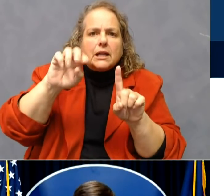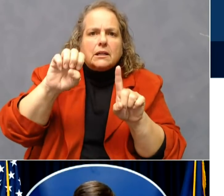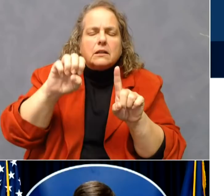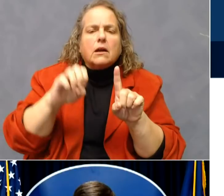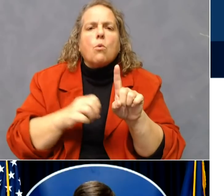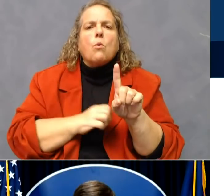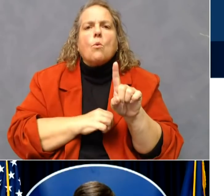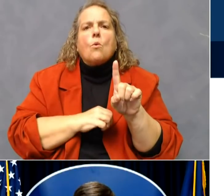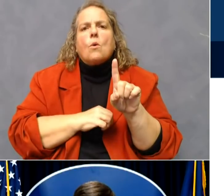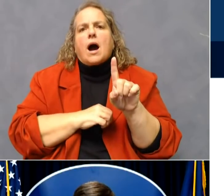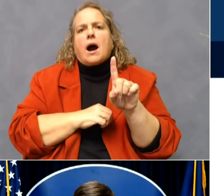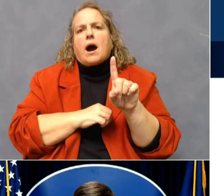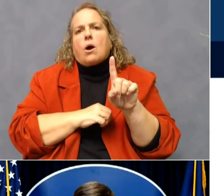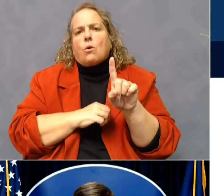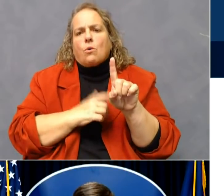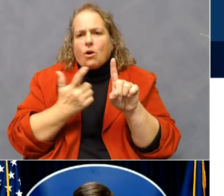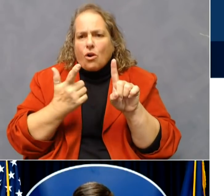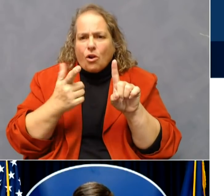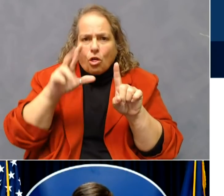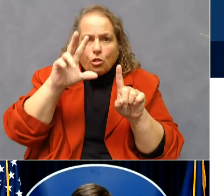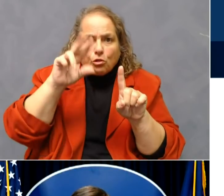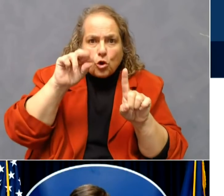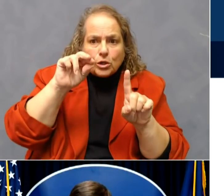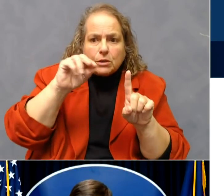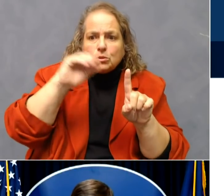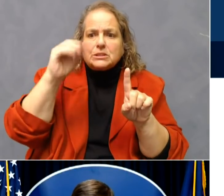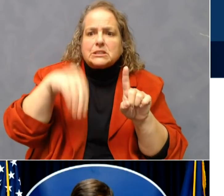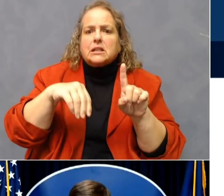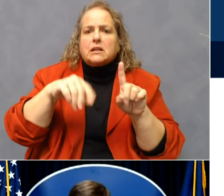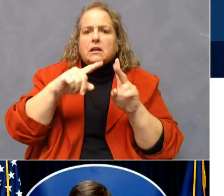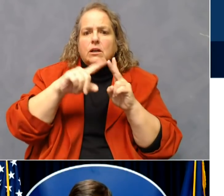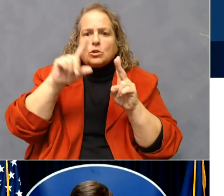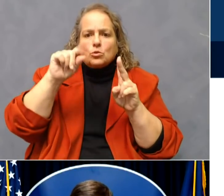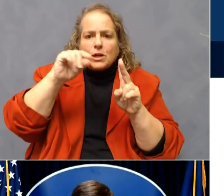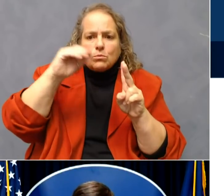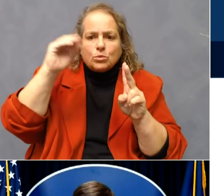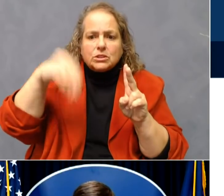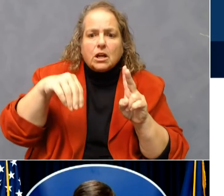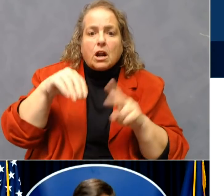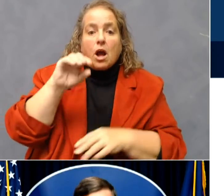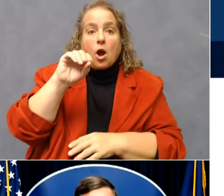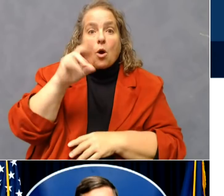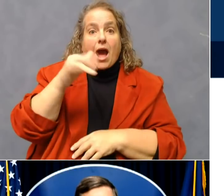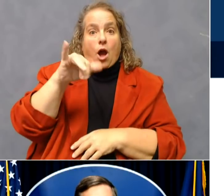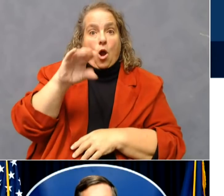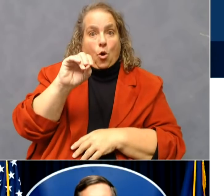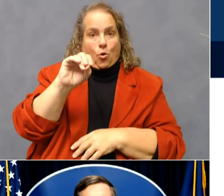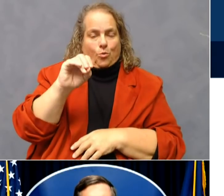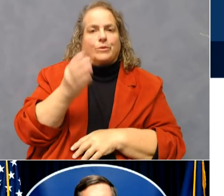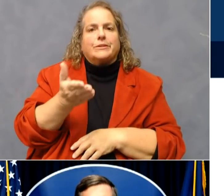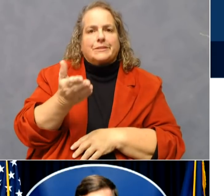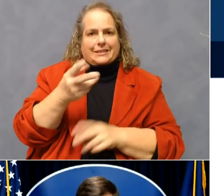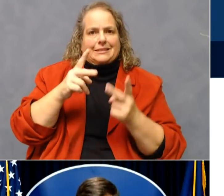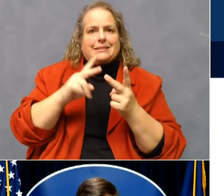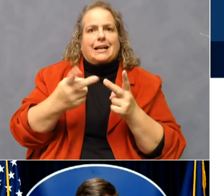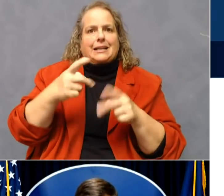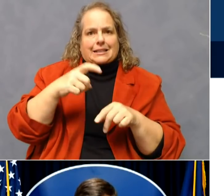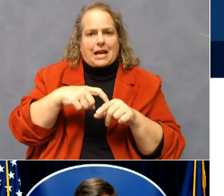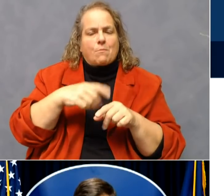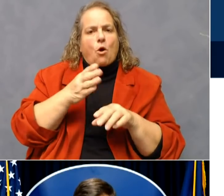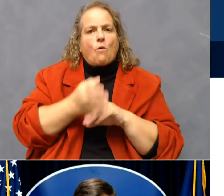in the 30s and in the 20s. Ohio is on here for the second time at just over